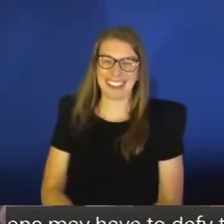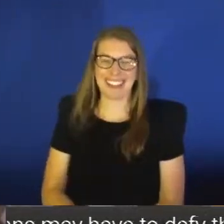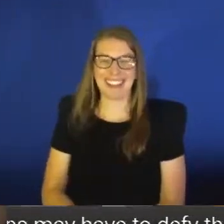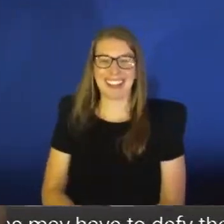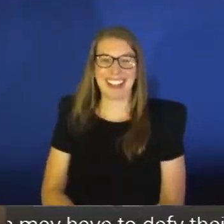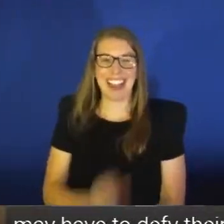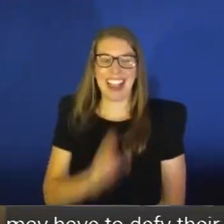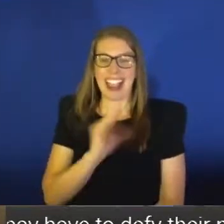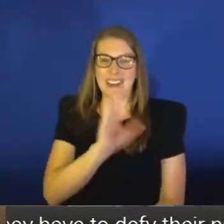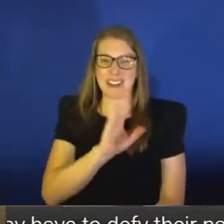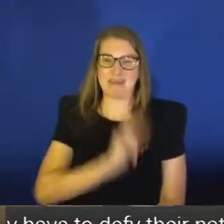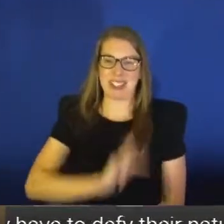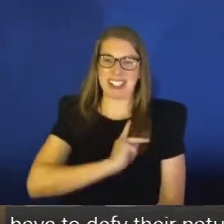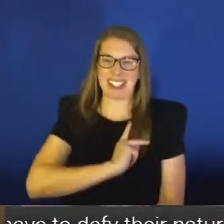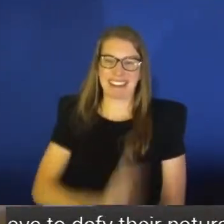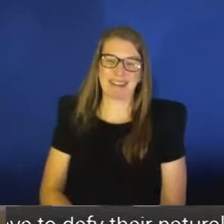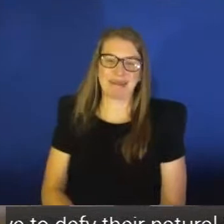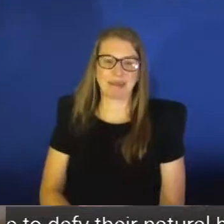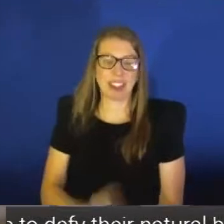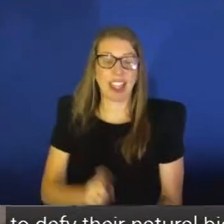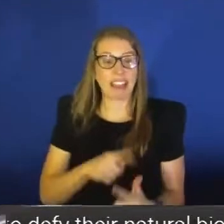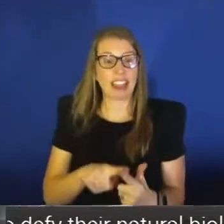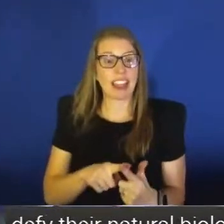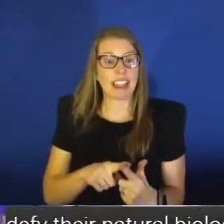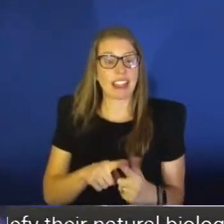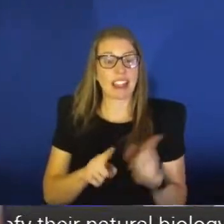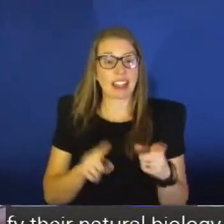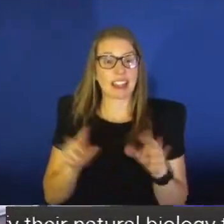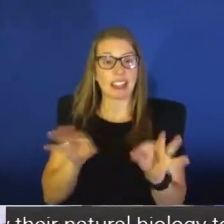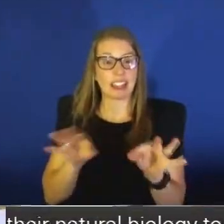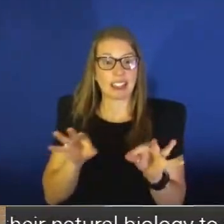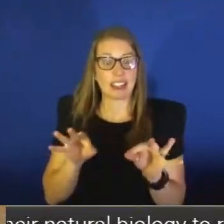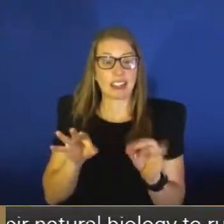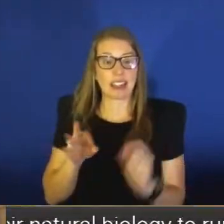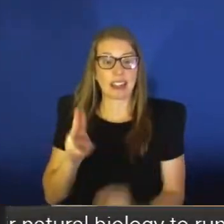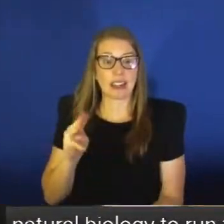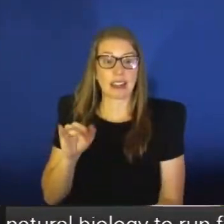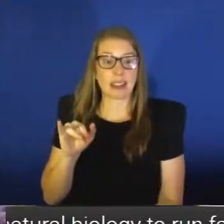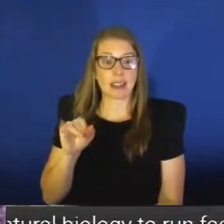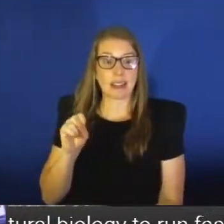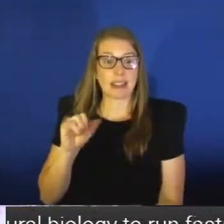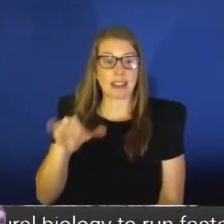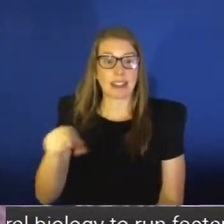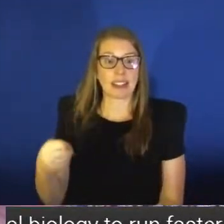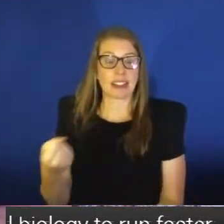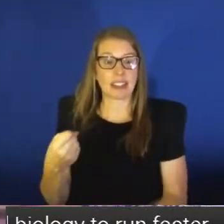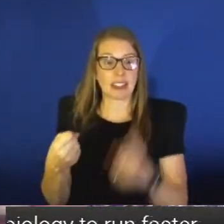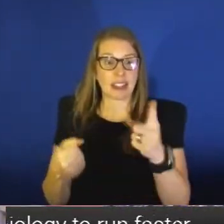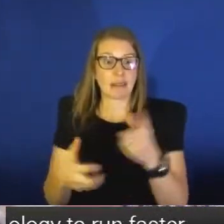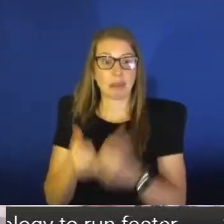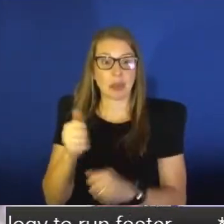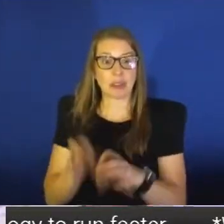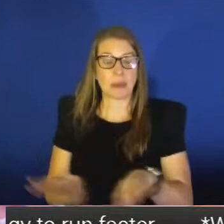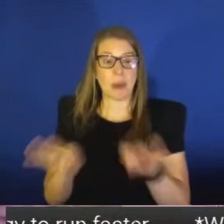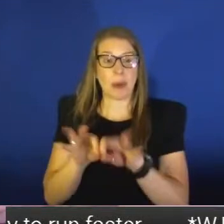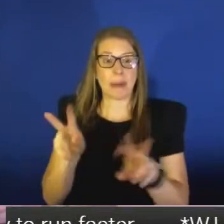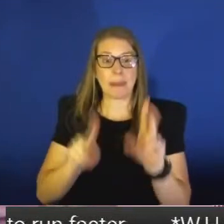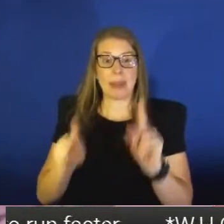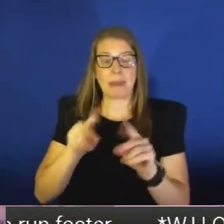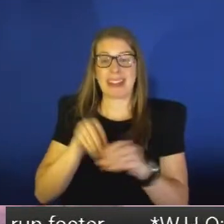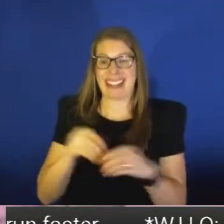outgoingness. And then let me tell you about the Missy's up here on the wall. These are the most important people in